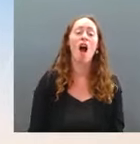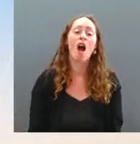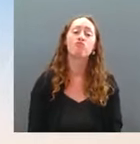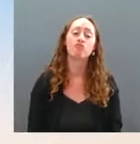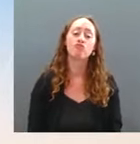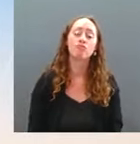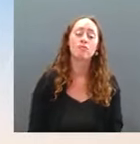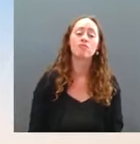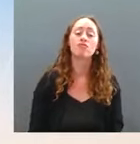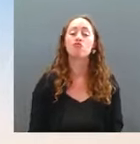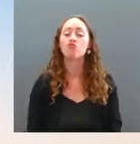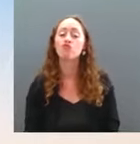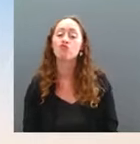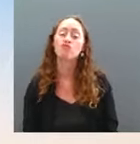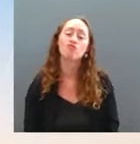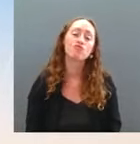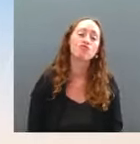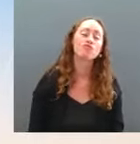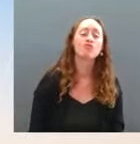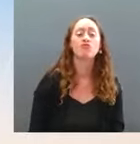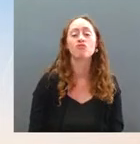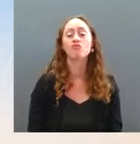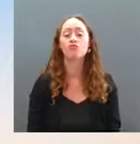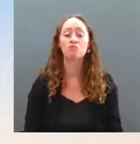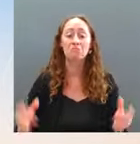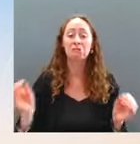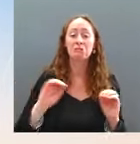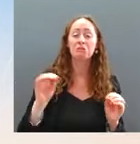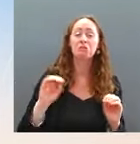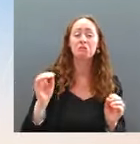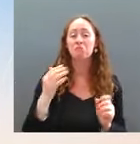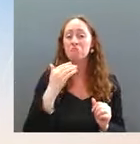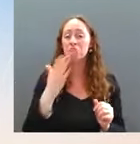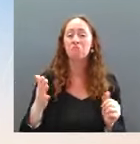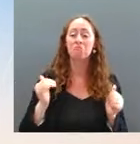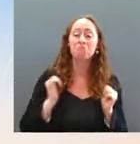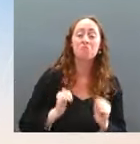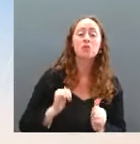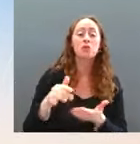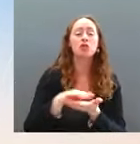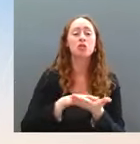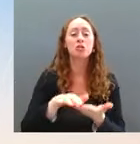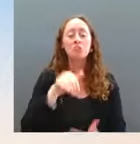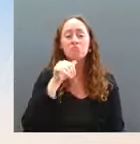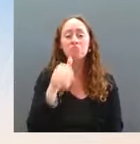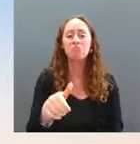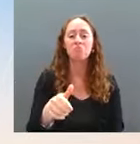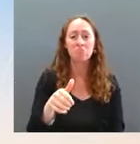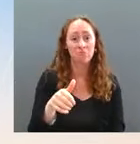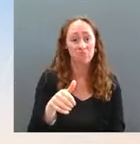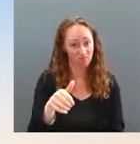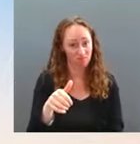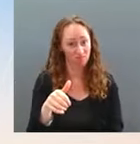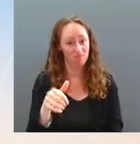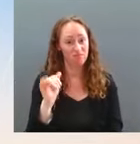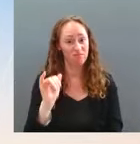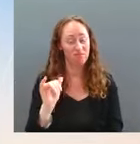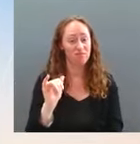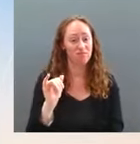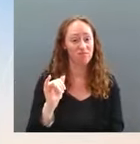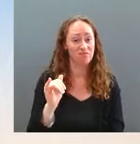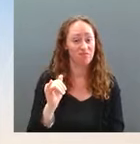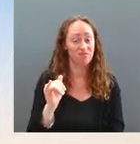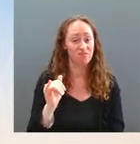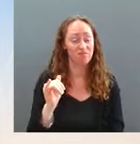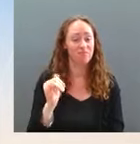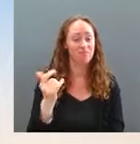floor. The reports, I think, two other Republican senators may have done similar. Is that an appropriate way to vote on a historic occasion like this? I will tell